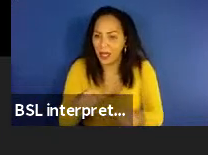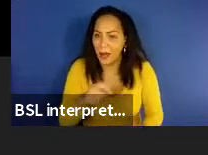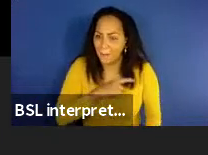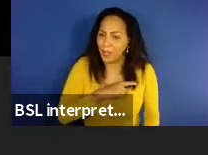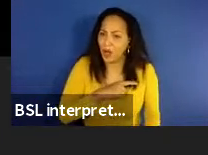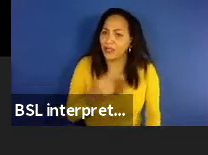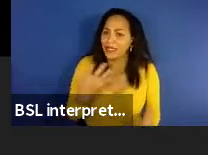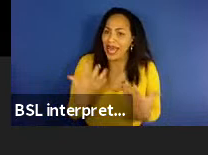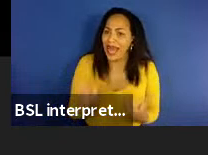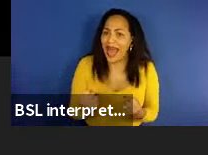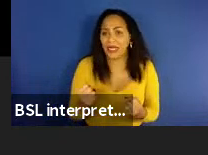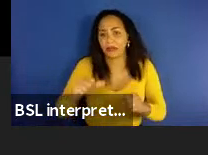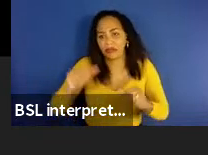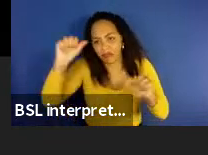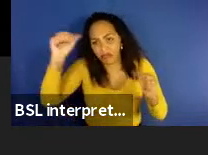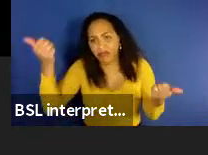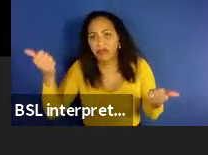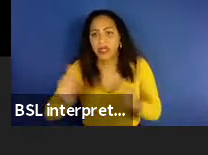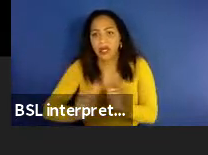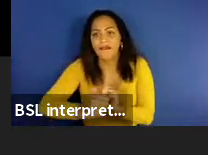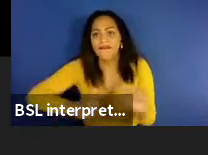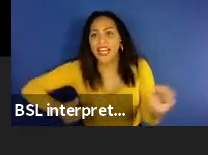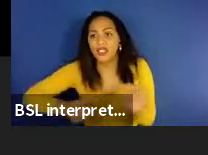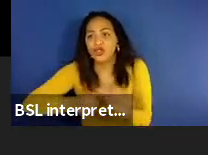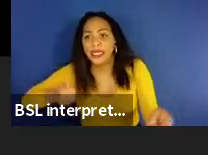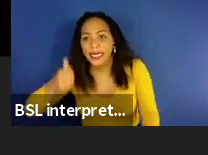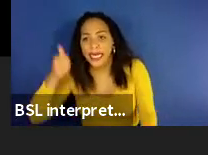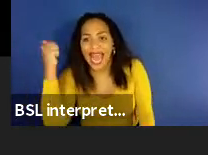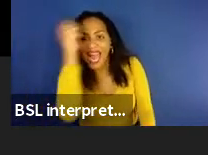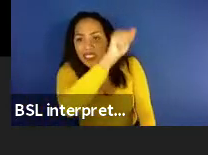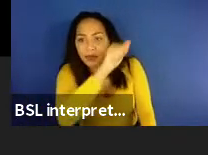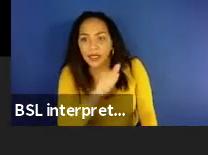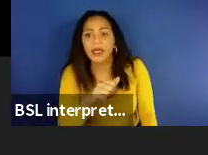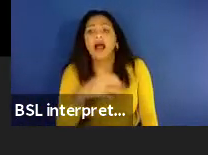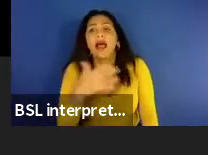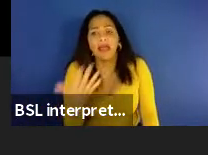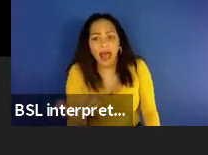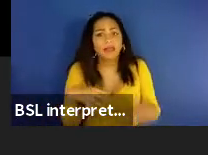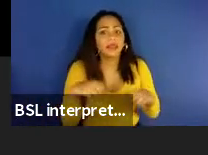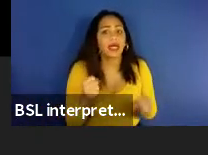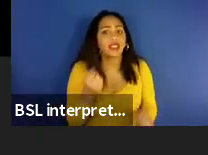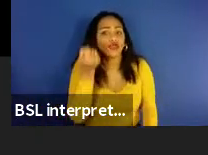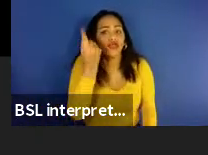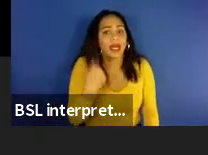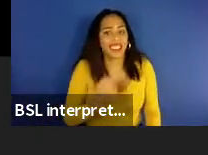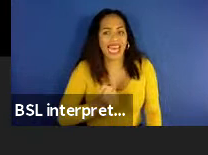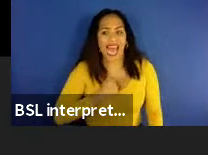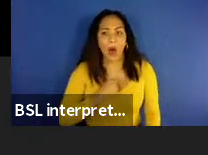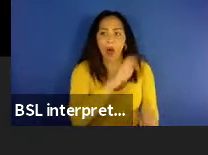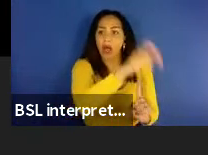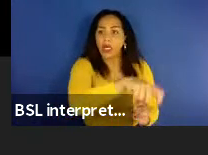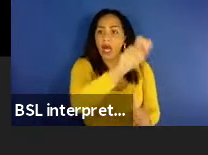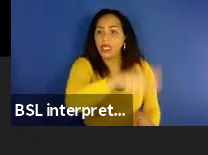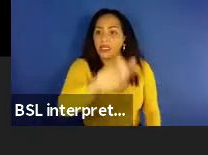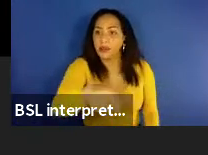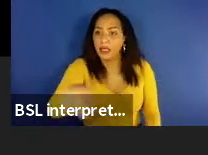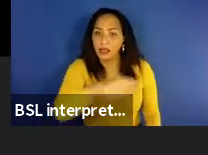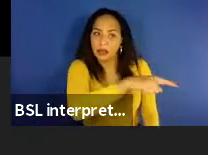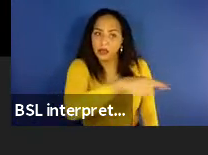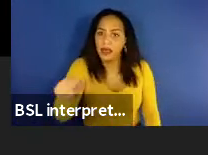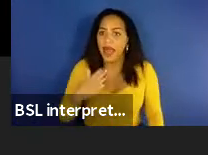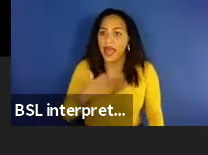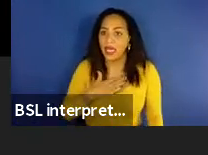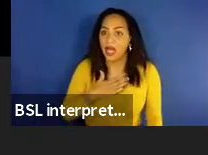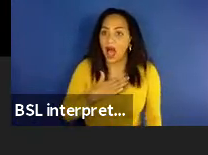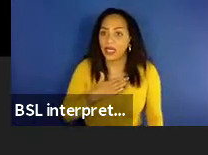also realized that a lot of their customers were starting to be really appealed by fast food services. So they